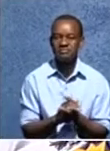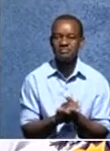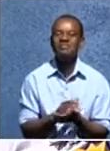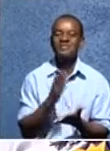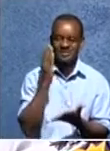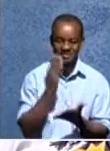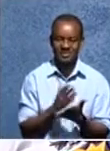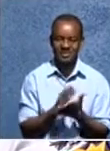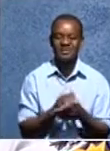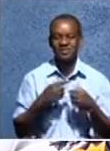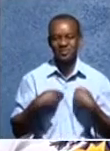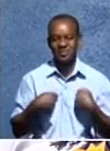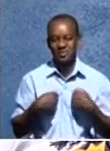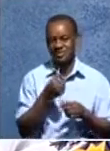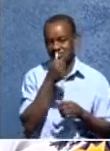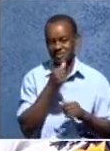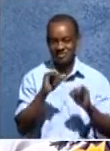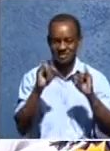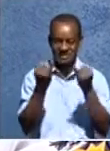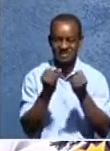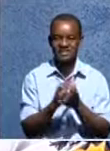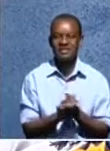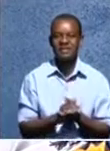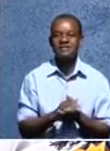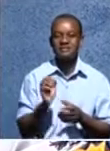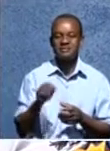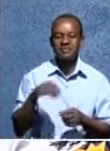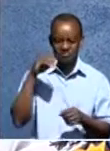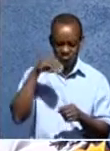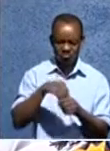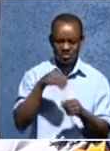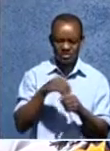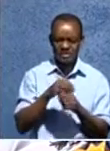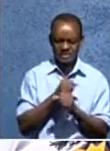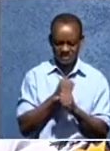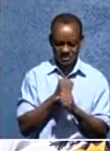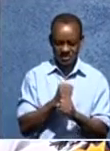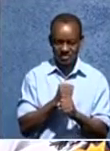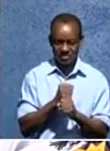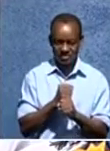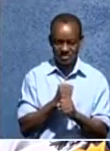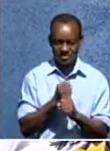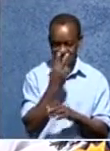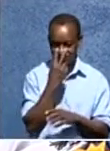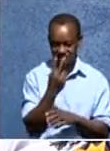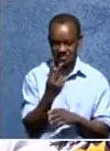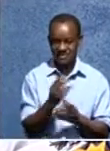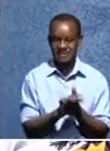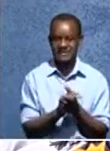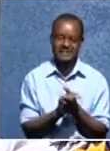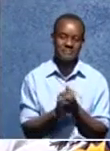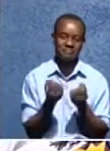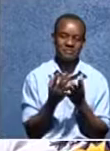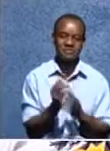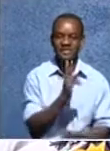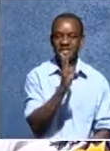the private sector and the public sector, because it's a joint effort to make sure that at least most quarters of Namibians would be